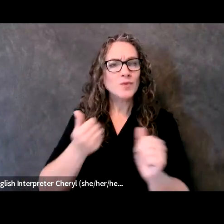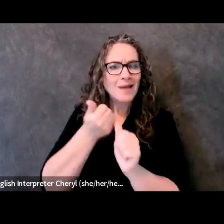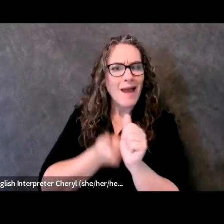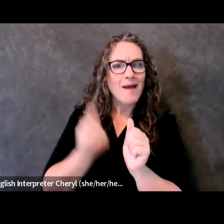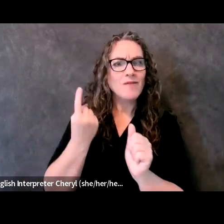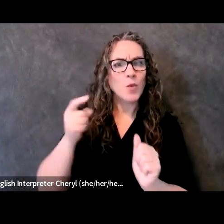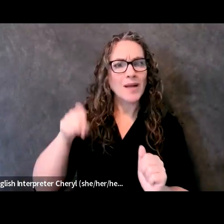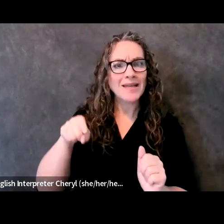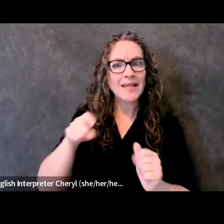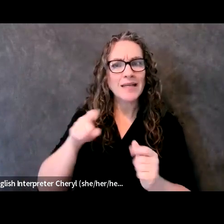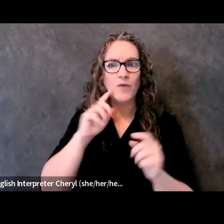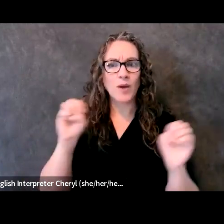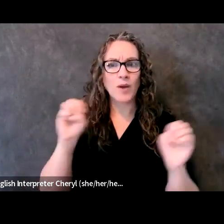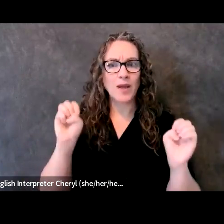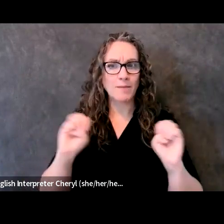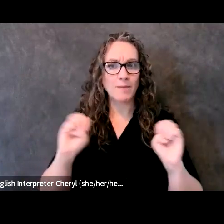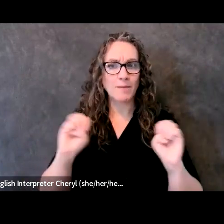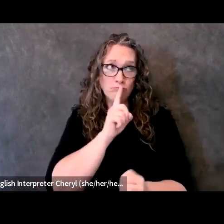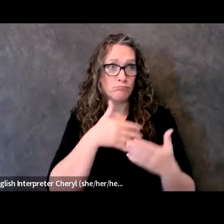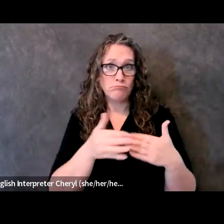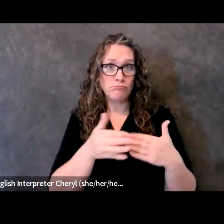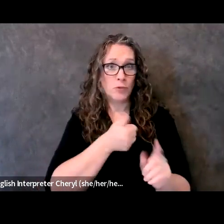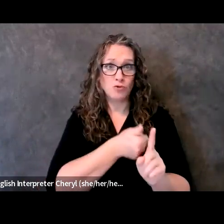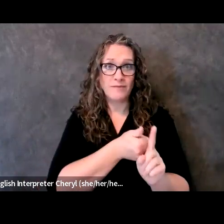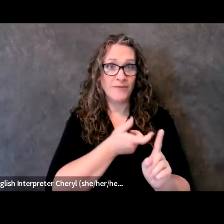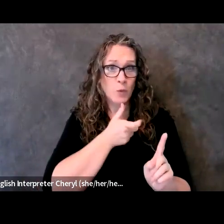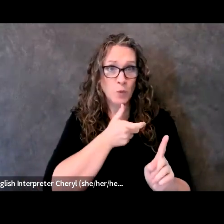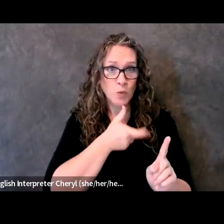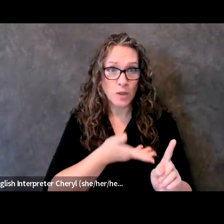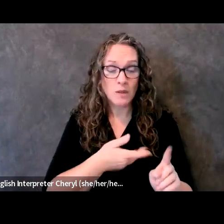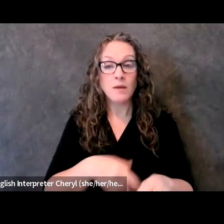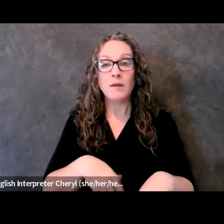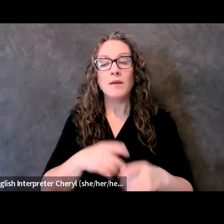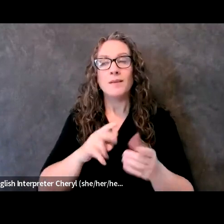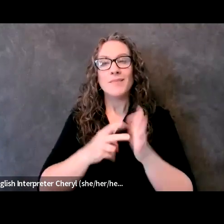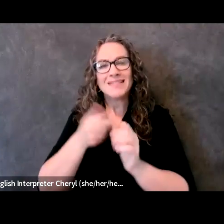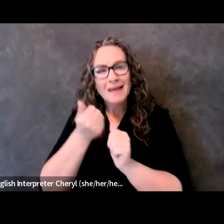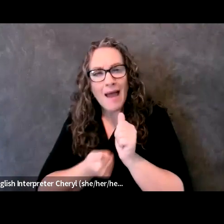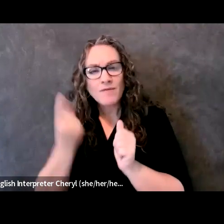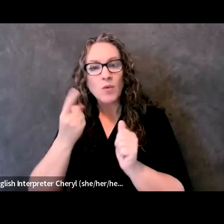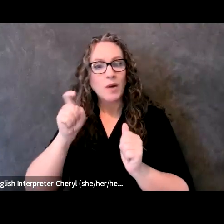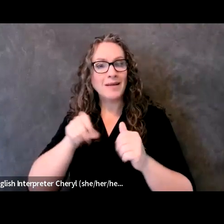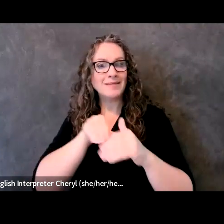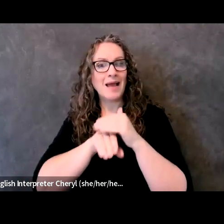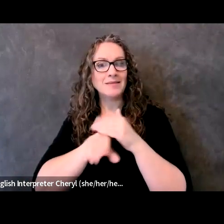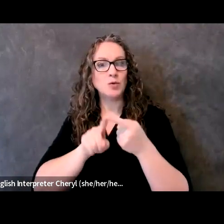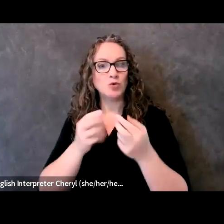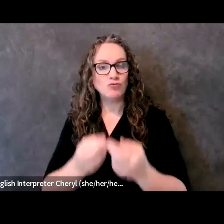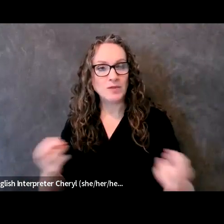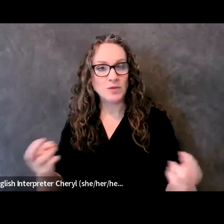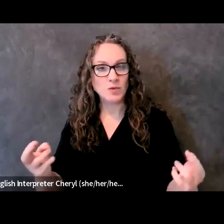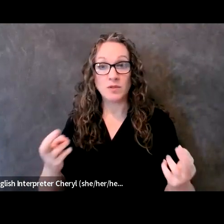in emergencies, regardless of who we are. This means that everyone needs access to resources in order to function